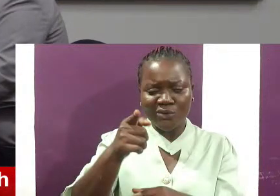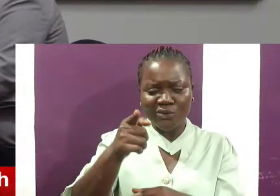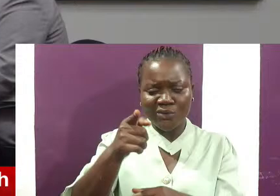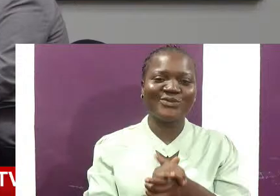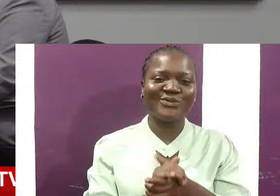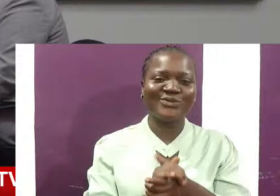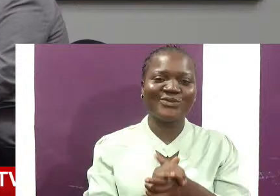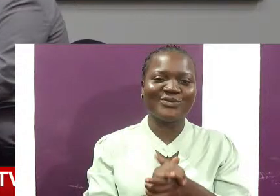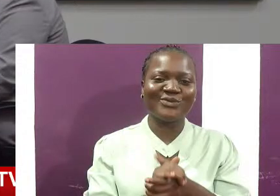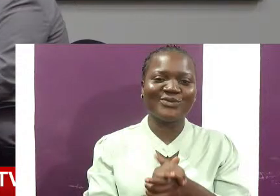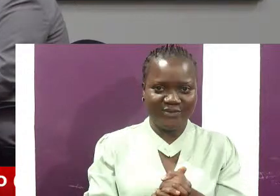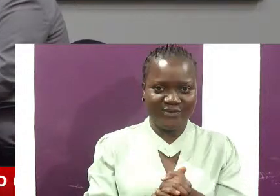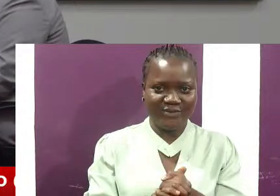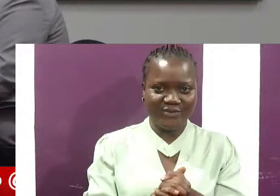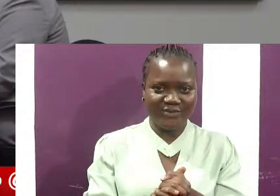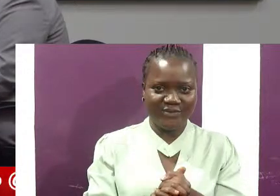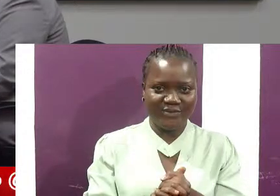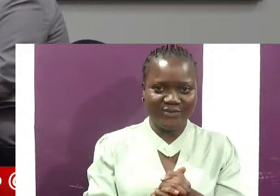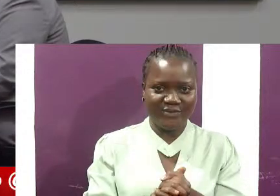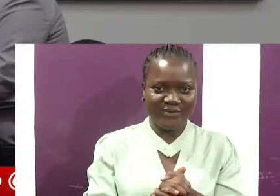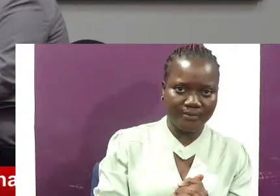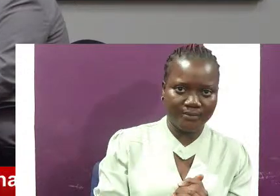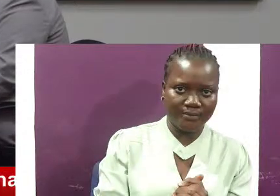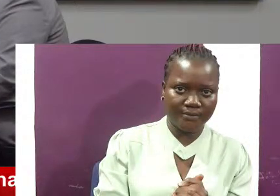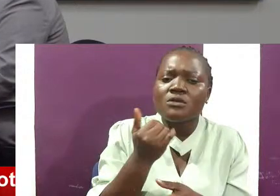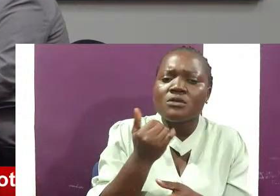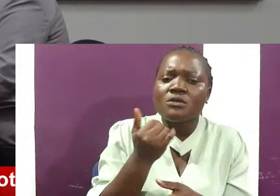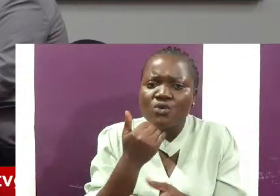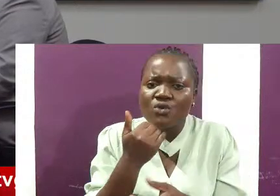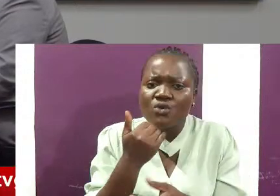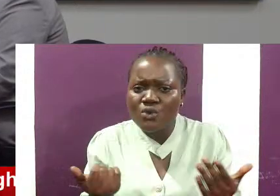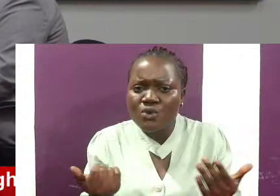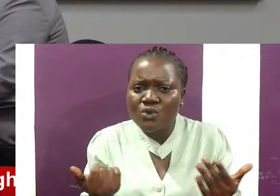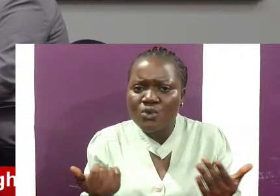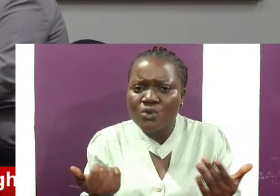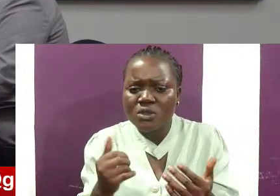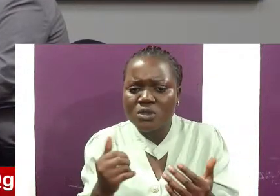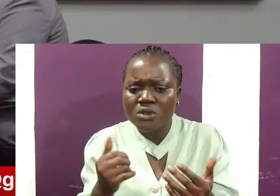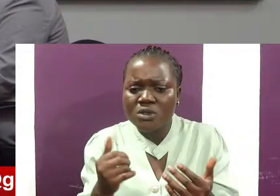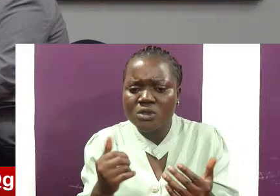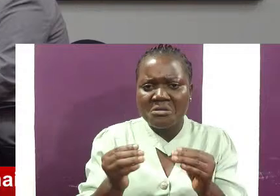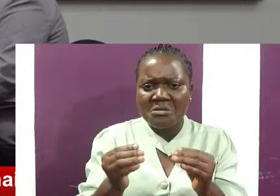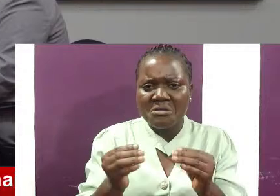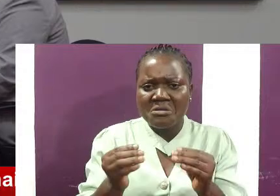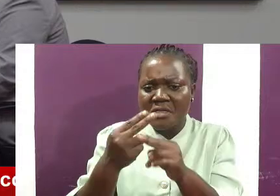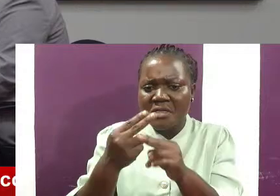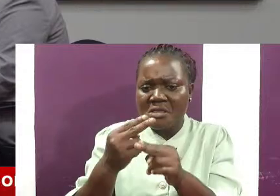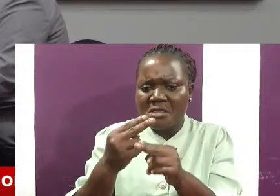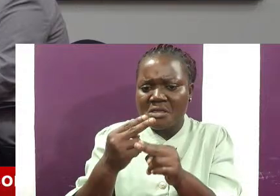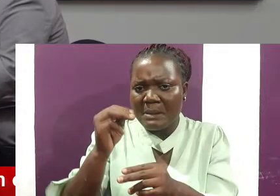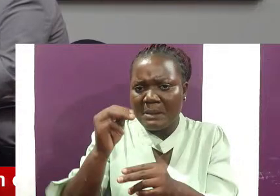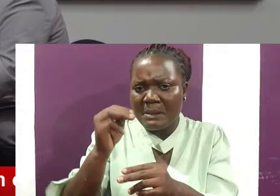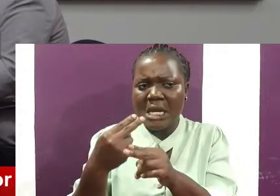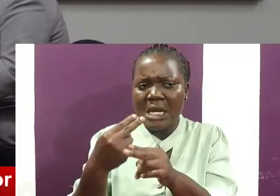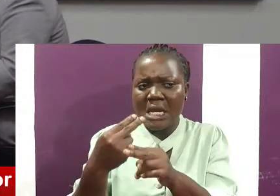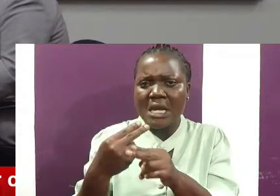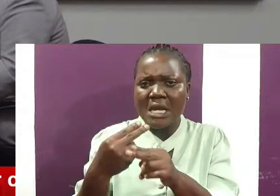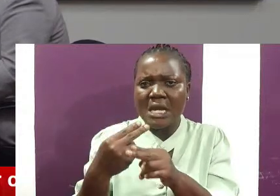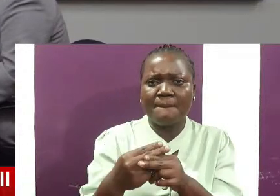Jews were referred to as the assembly or the congregation. And when you look